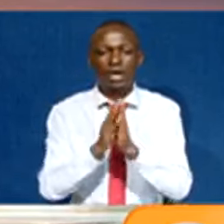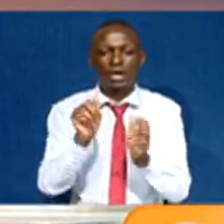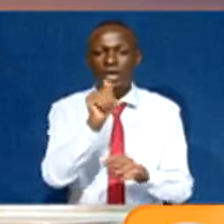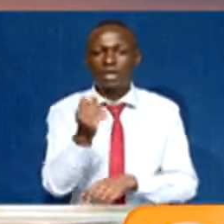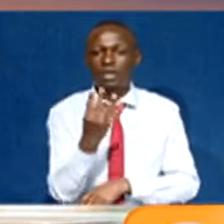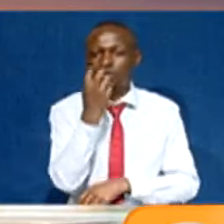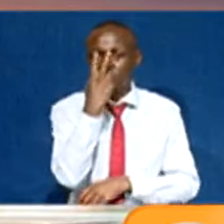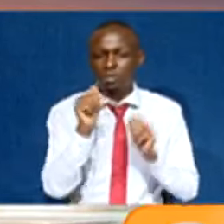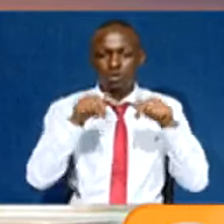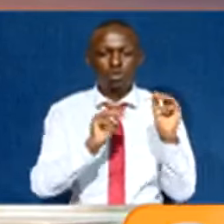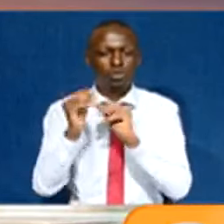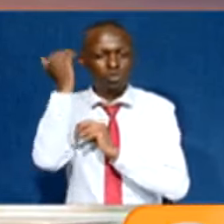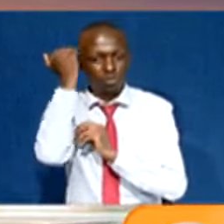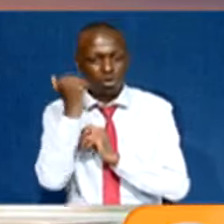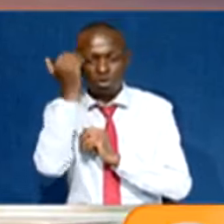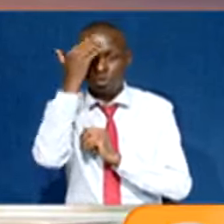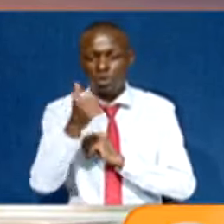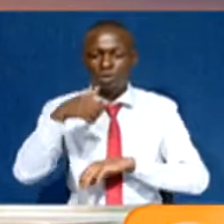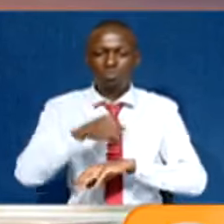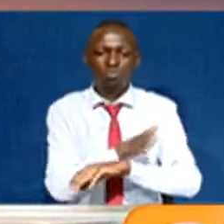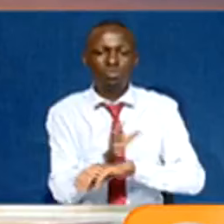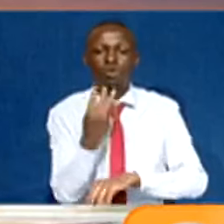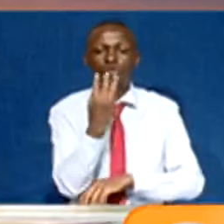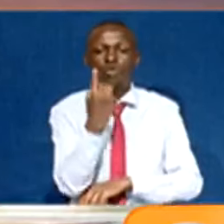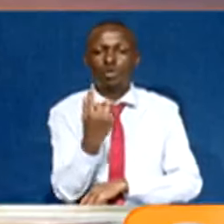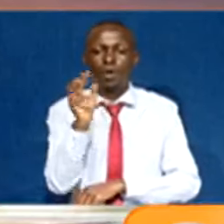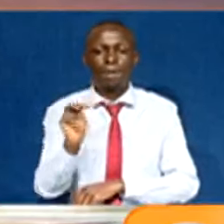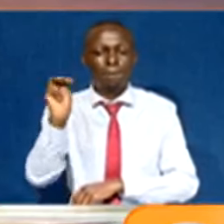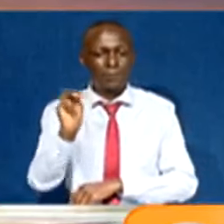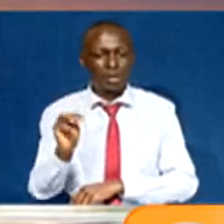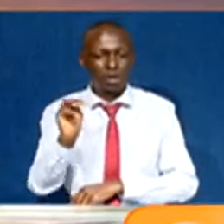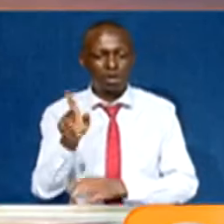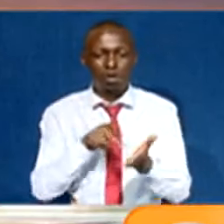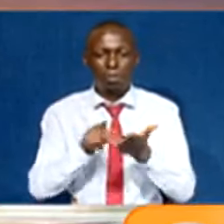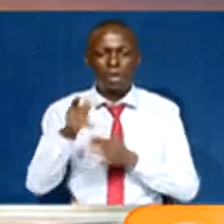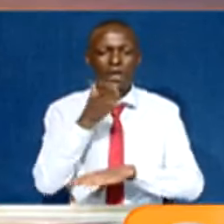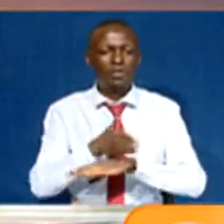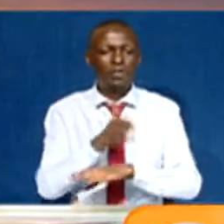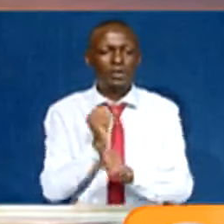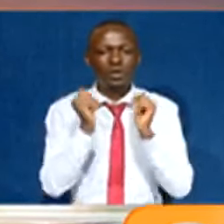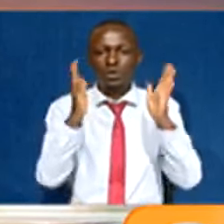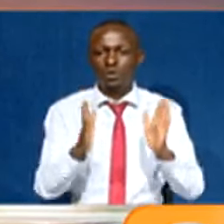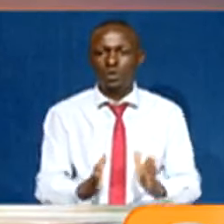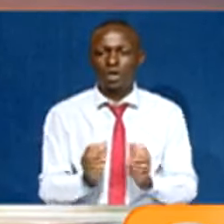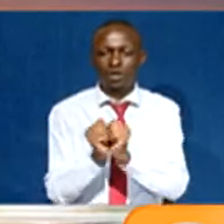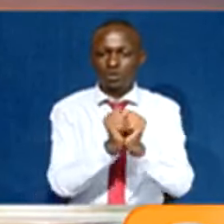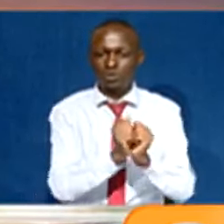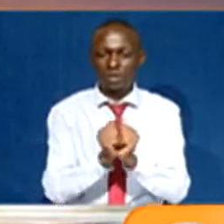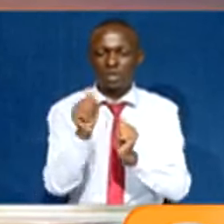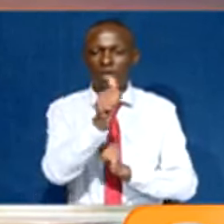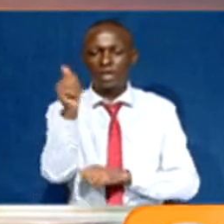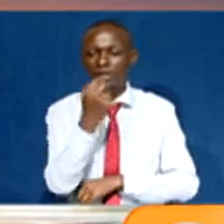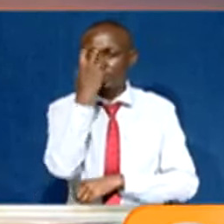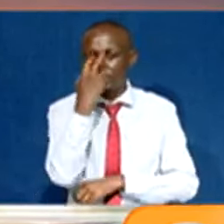allegedly mismanaging 441 million shillings by paying ghost workers. Kibunja, together with the